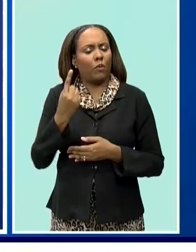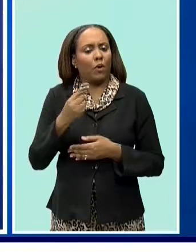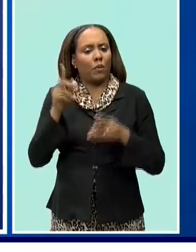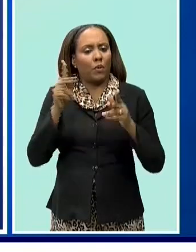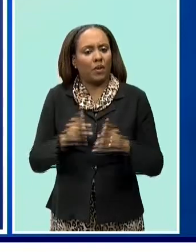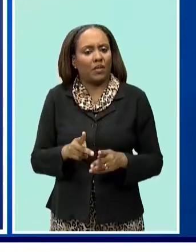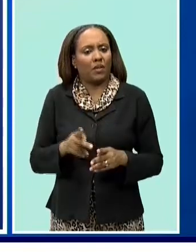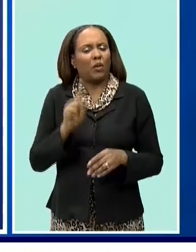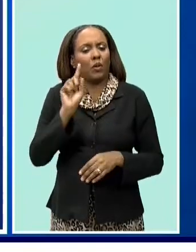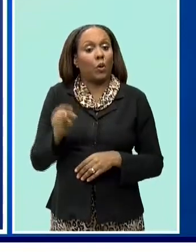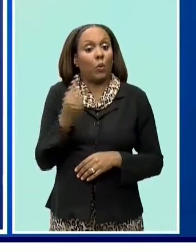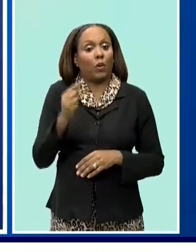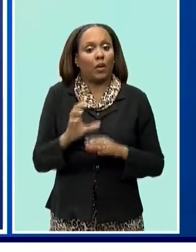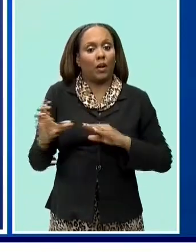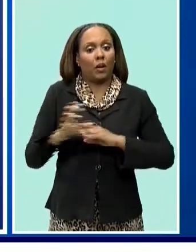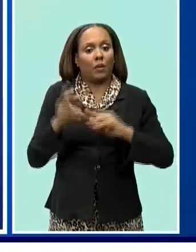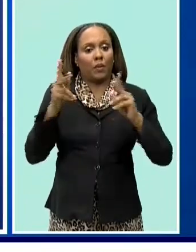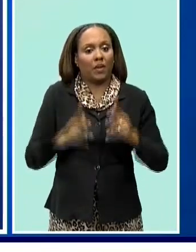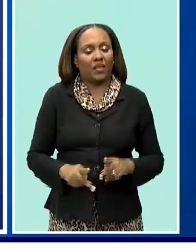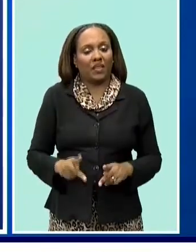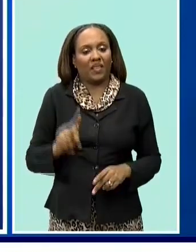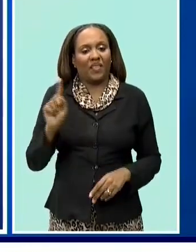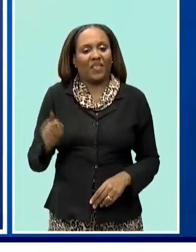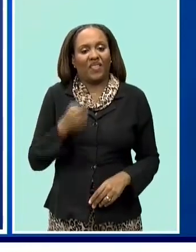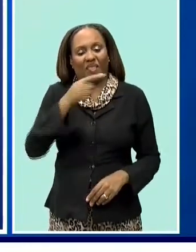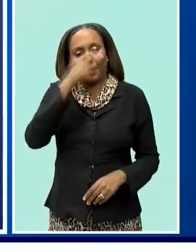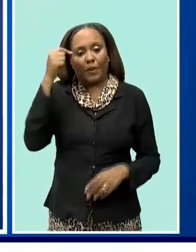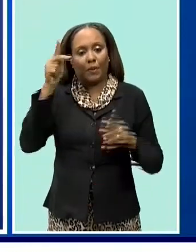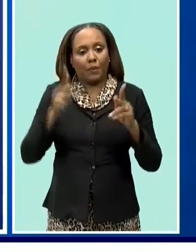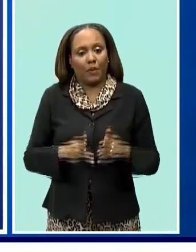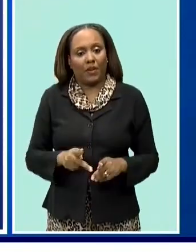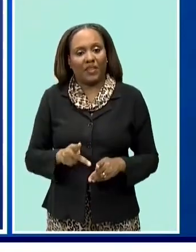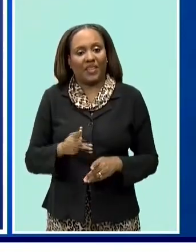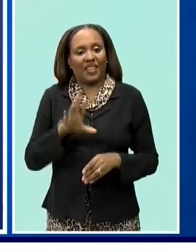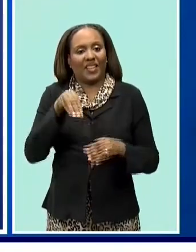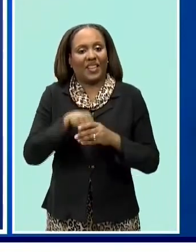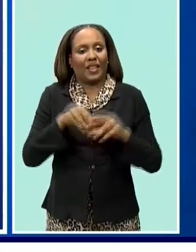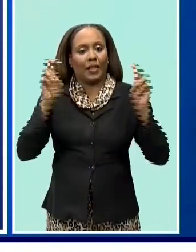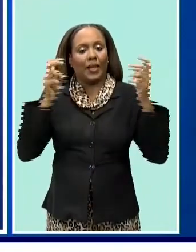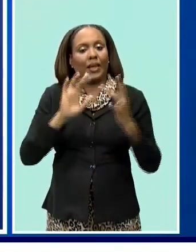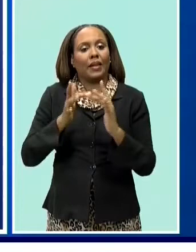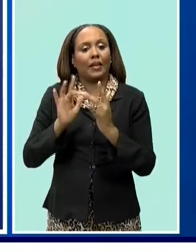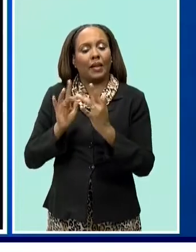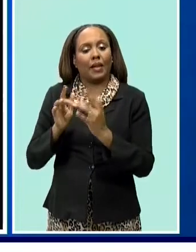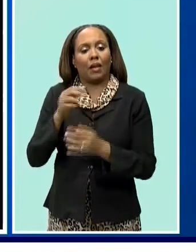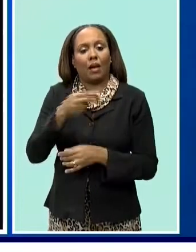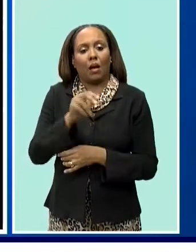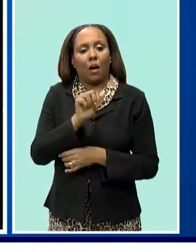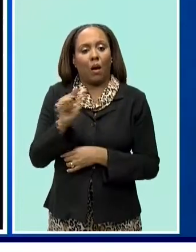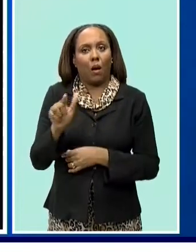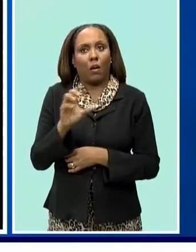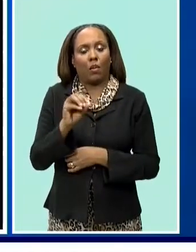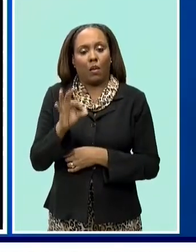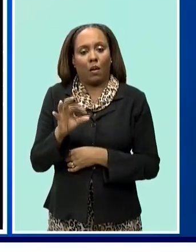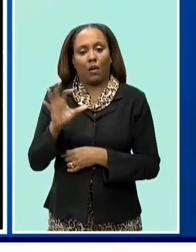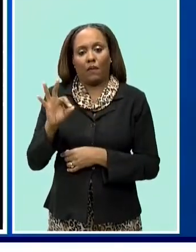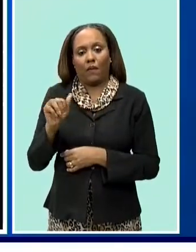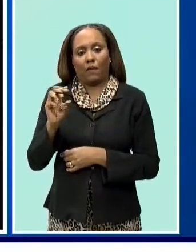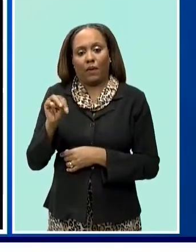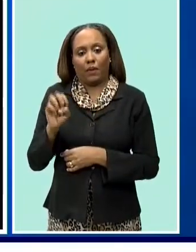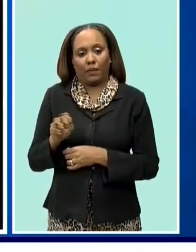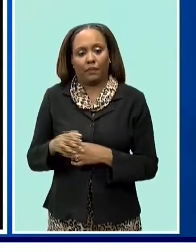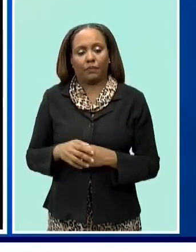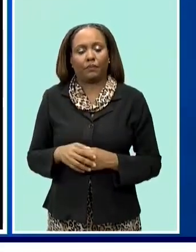Caribbean person and person of African descent to be inducted into the Internet Hall of Fame. The third honoree is Trinidadian attorney at law